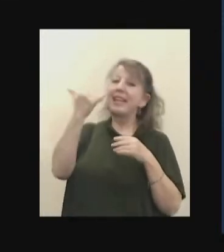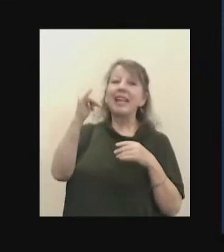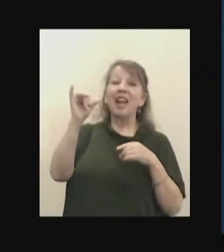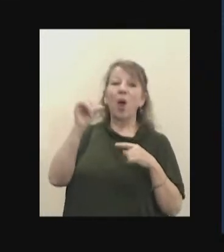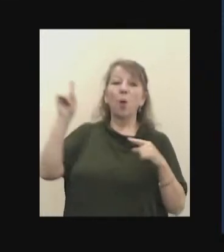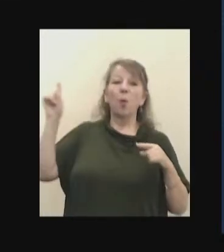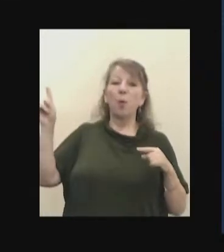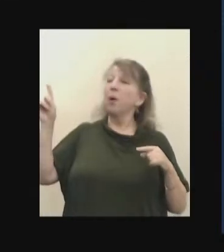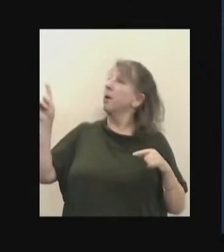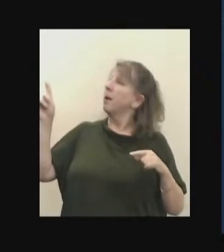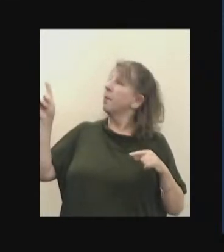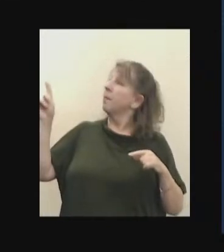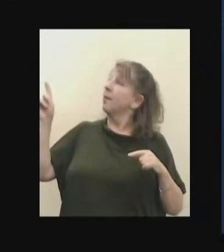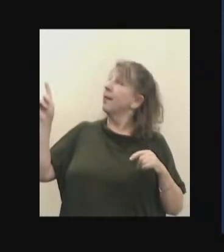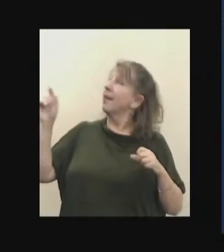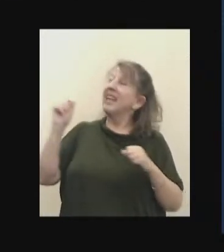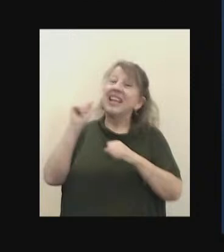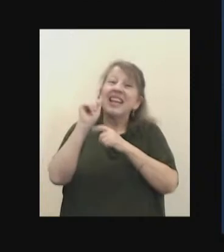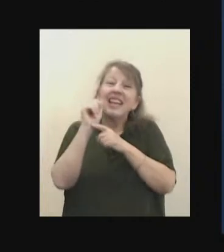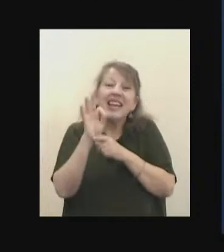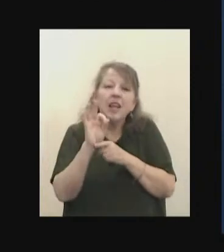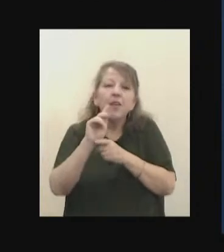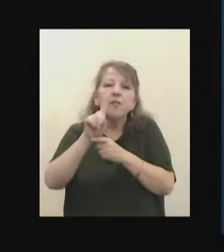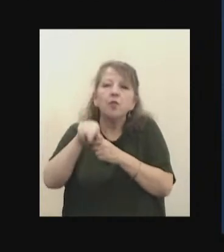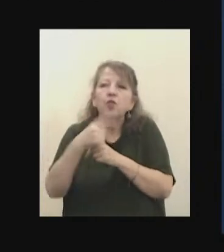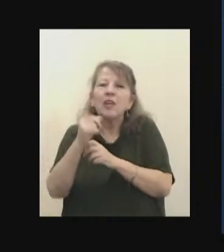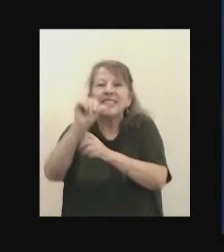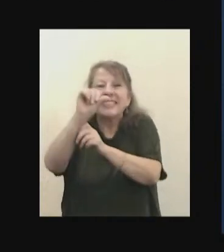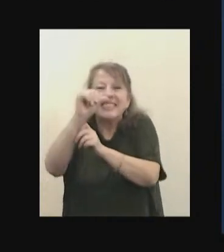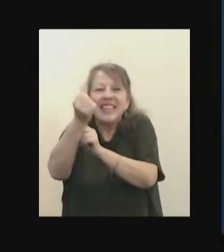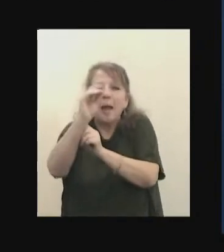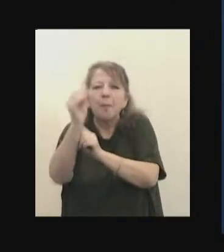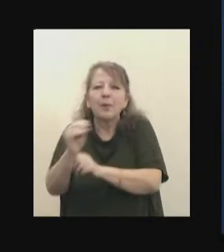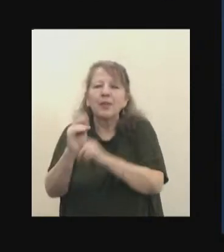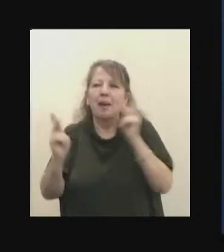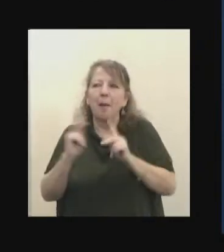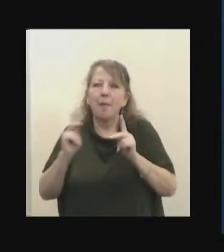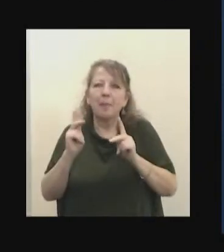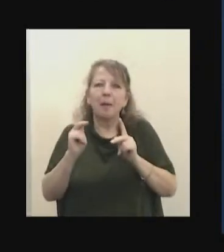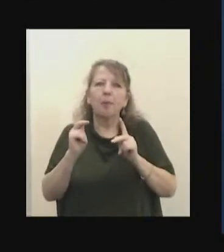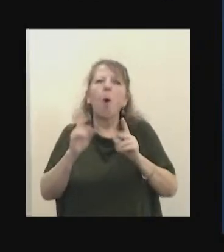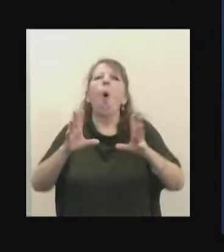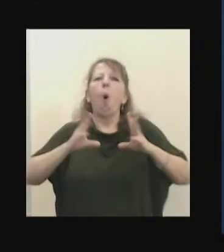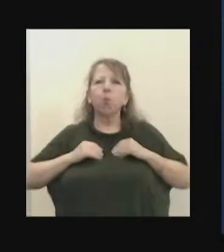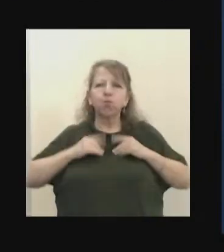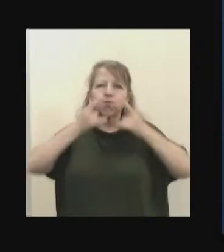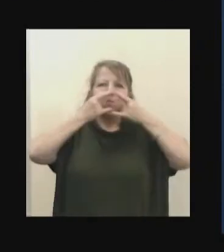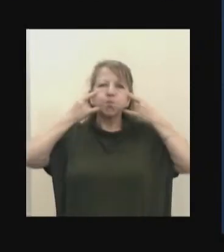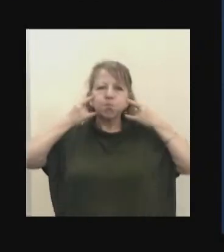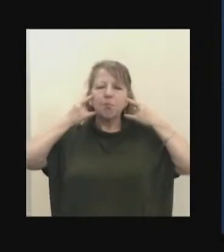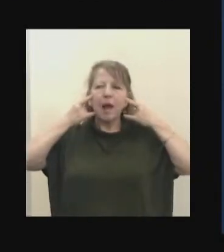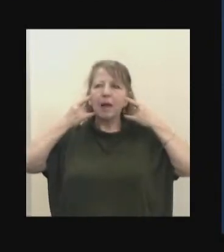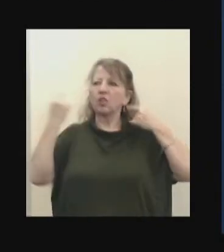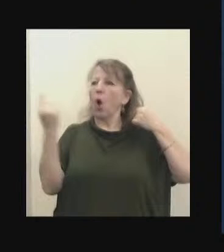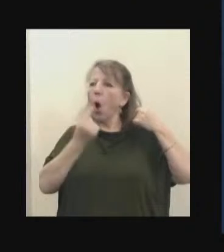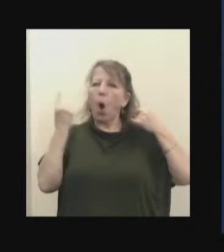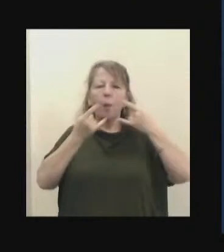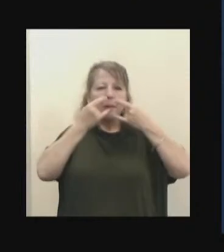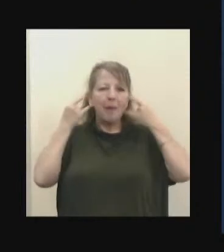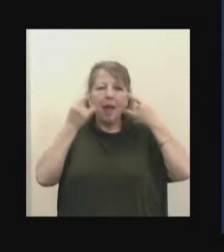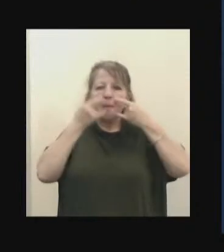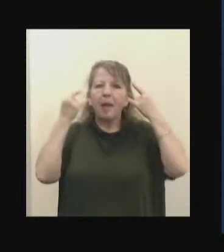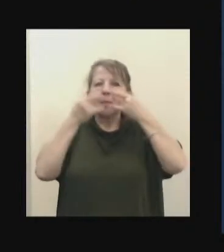if even just 10% of people are masking every time they go out in public, we will see